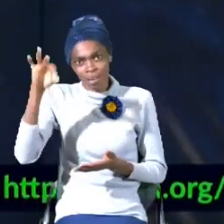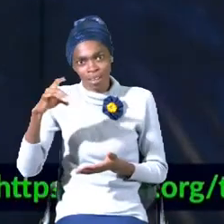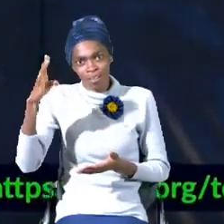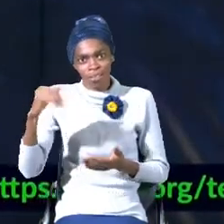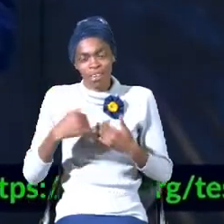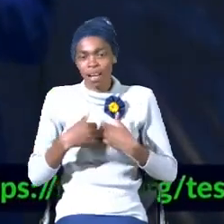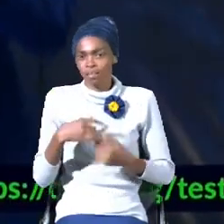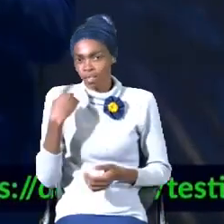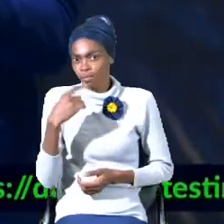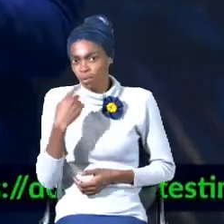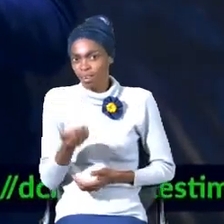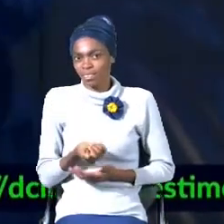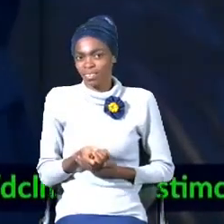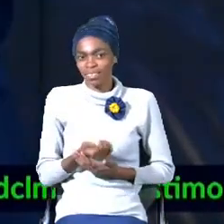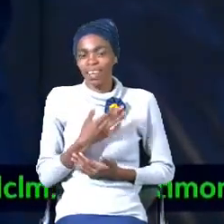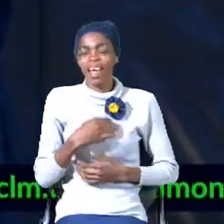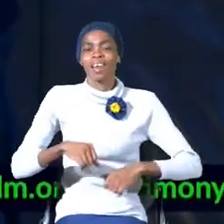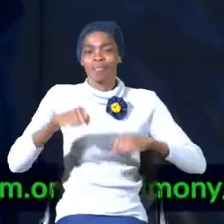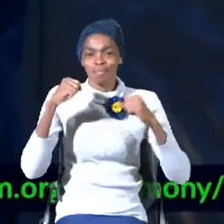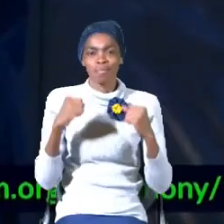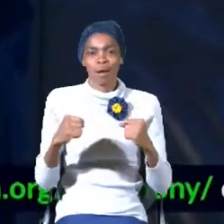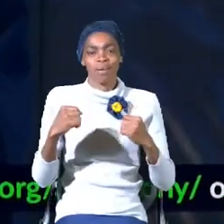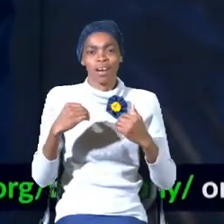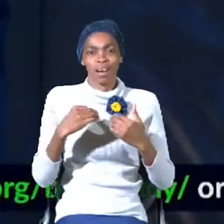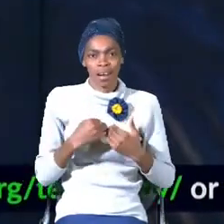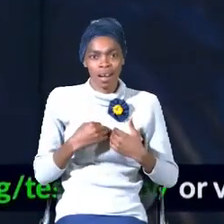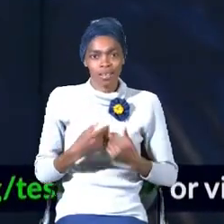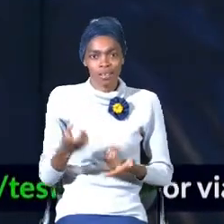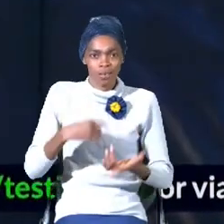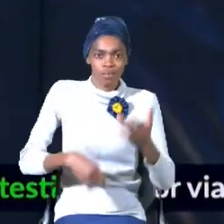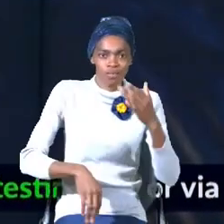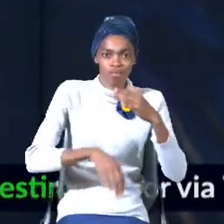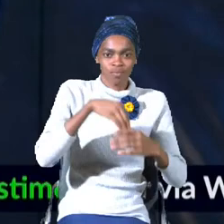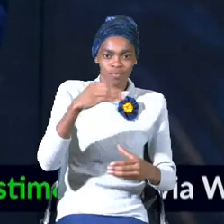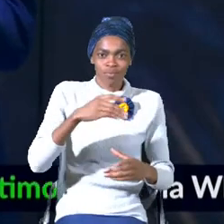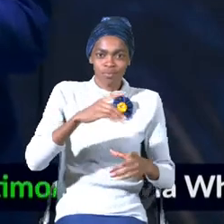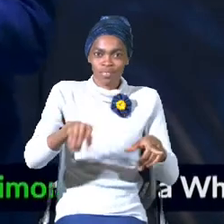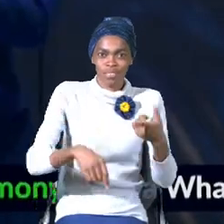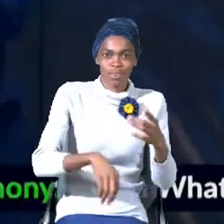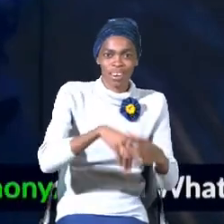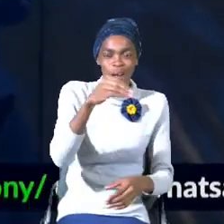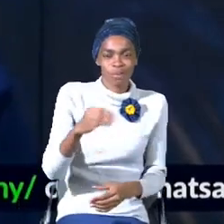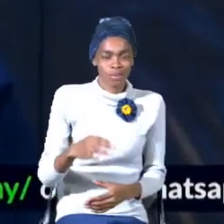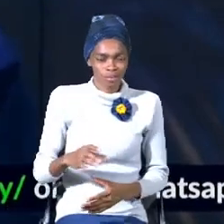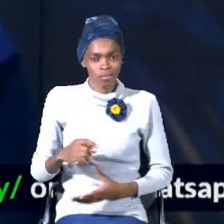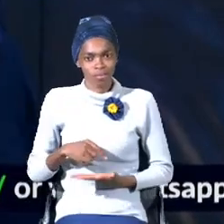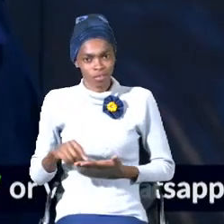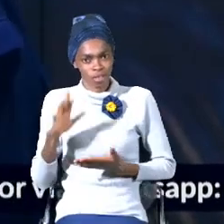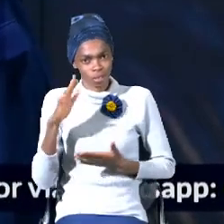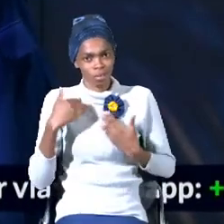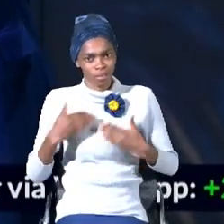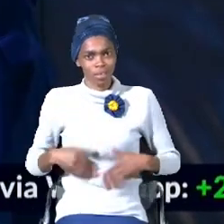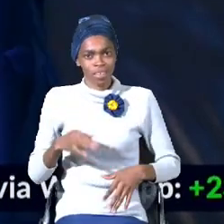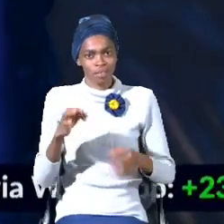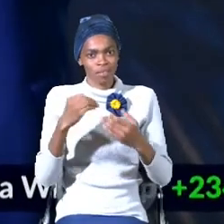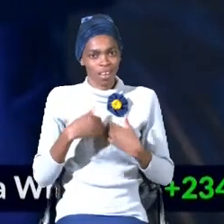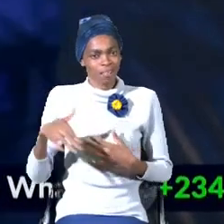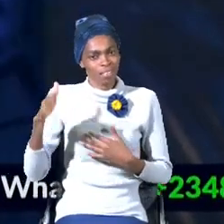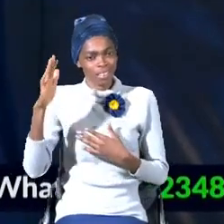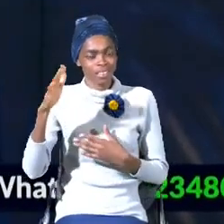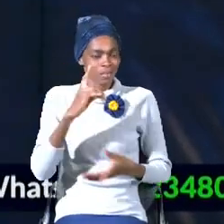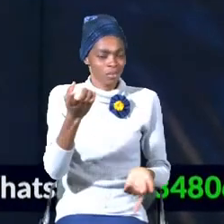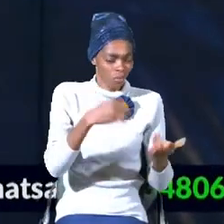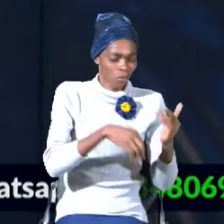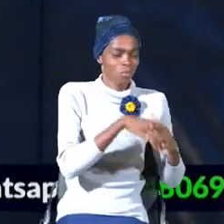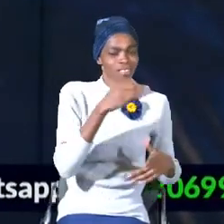spoken and power has gone forth. Check up yourself. Check up your body. If you have testimonies, you can go to the left-hand side